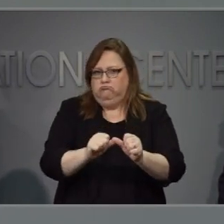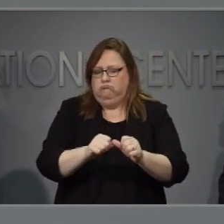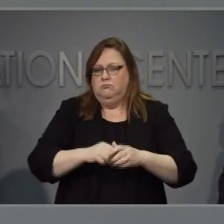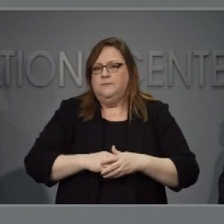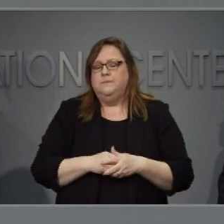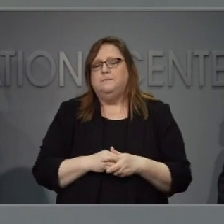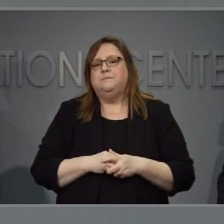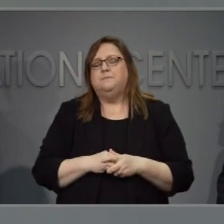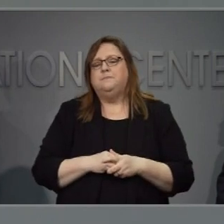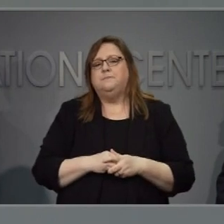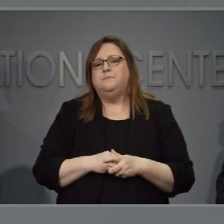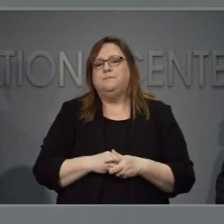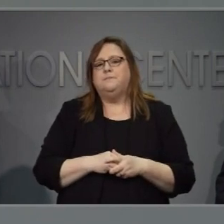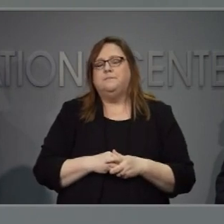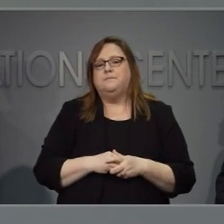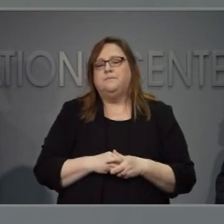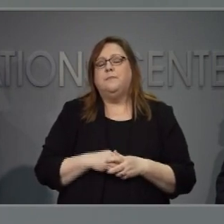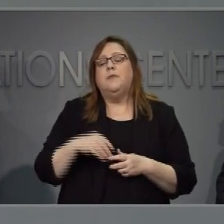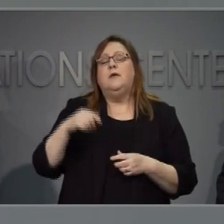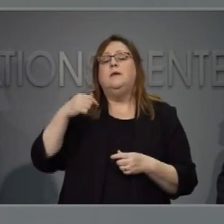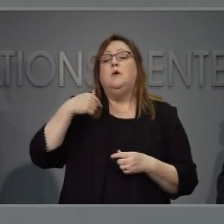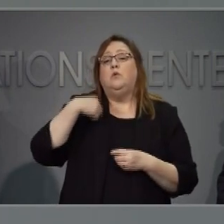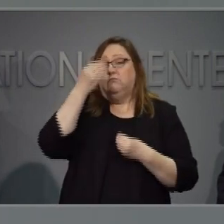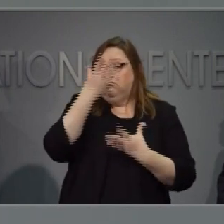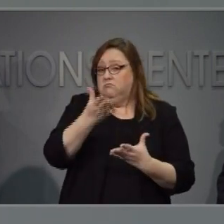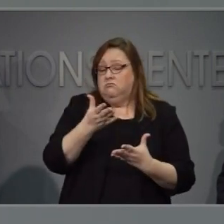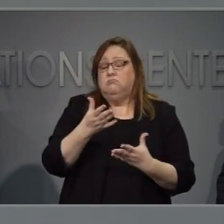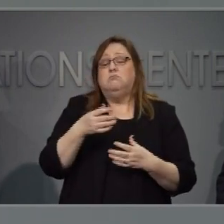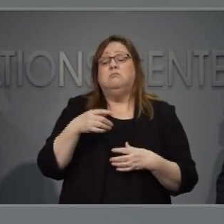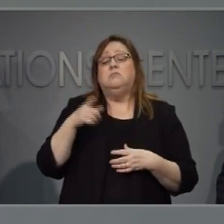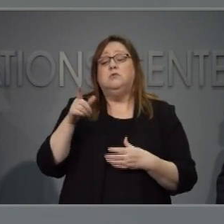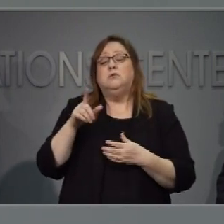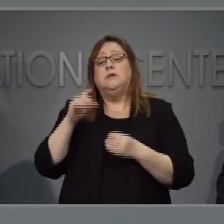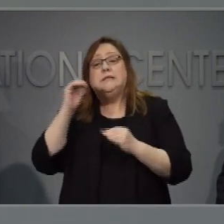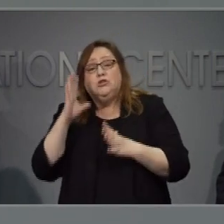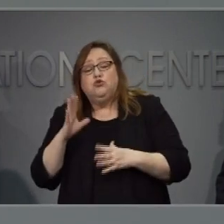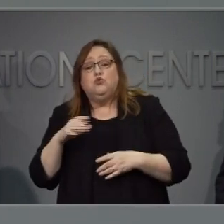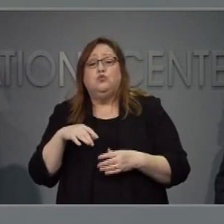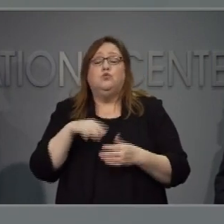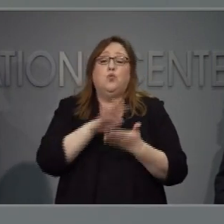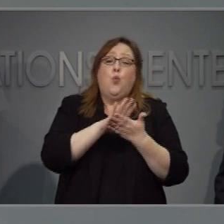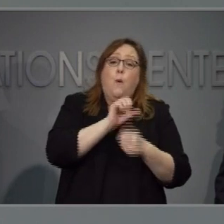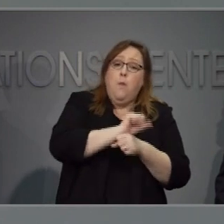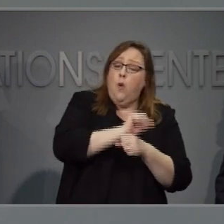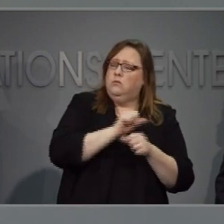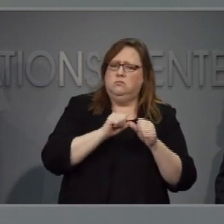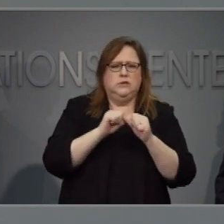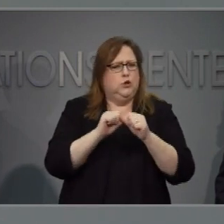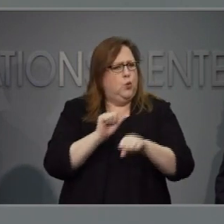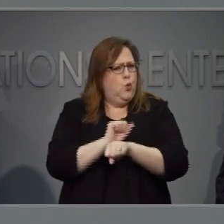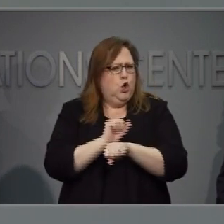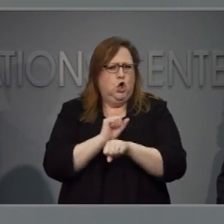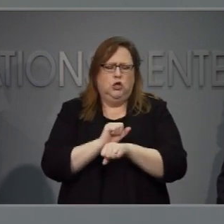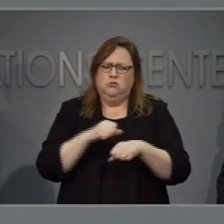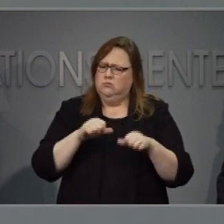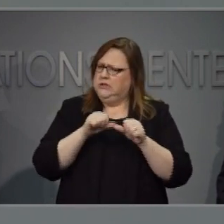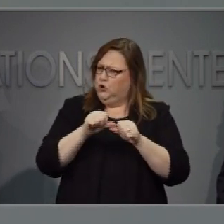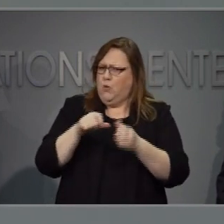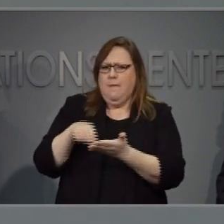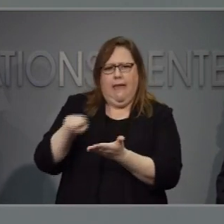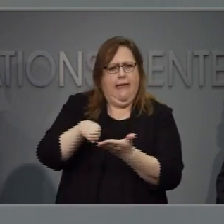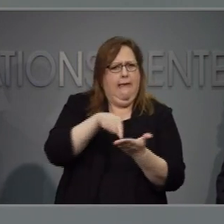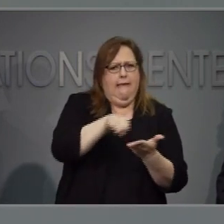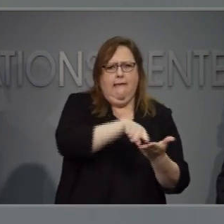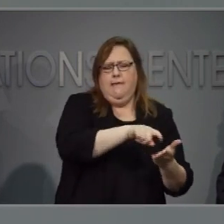Consistent with previous guidance, teachers and school employees are to continue to work, and they remain eligible to be paid.